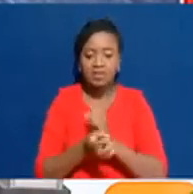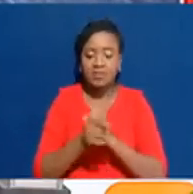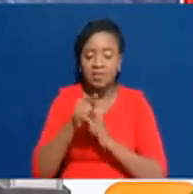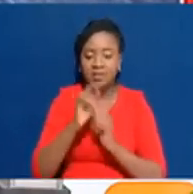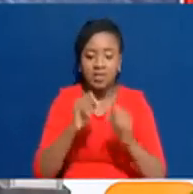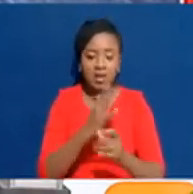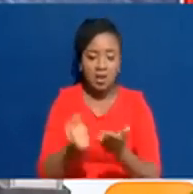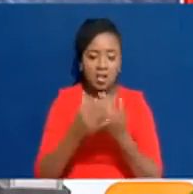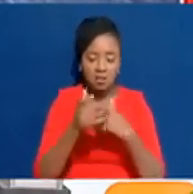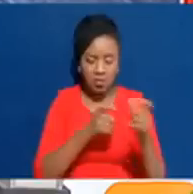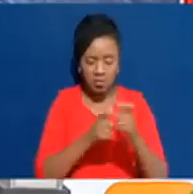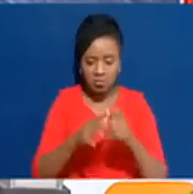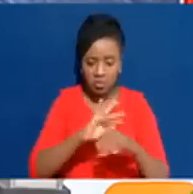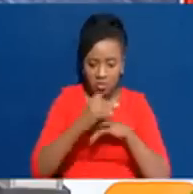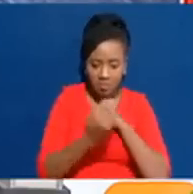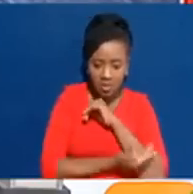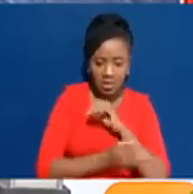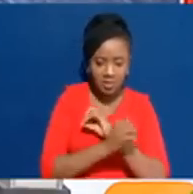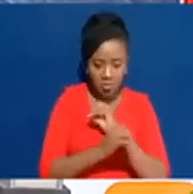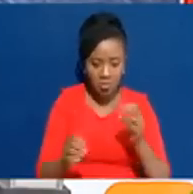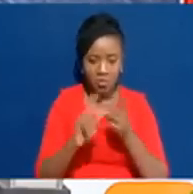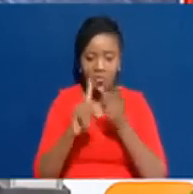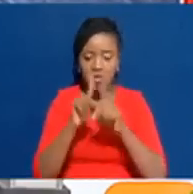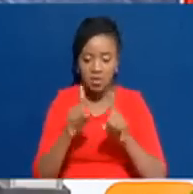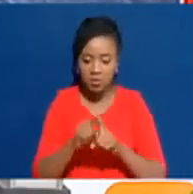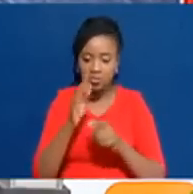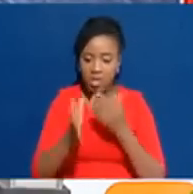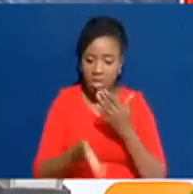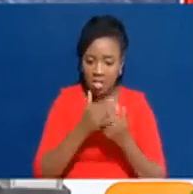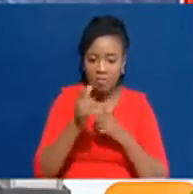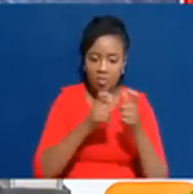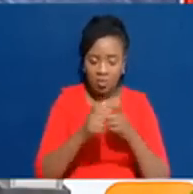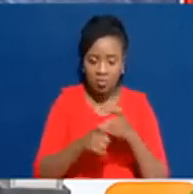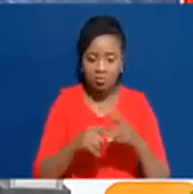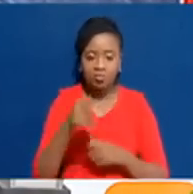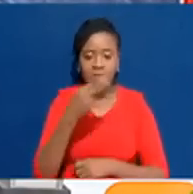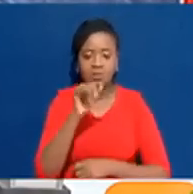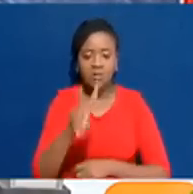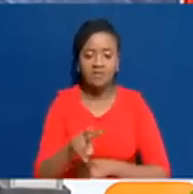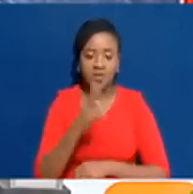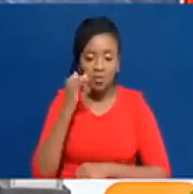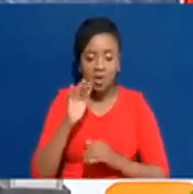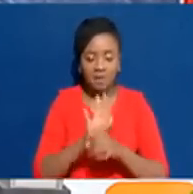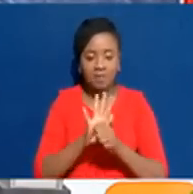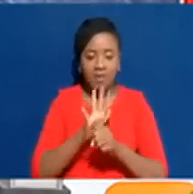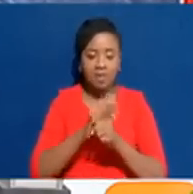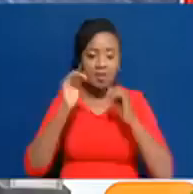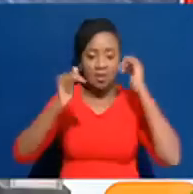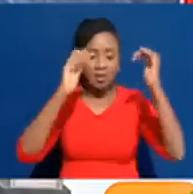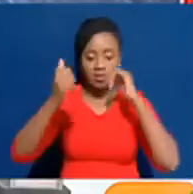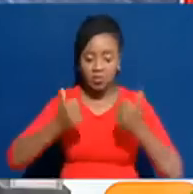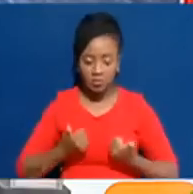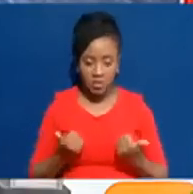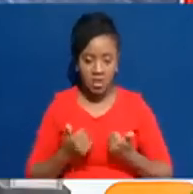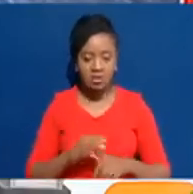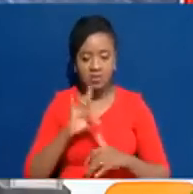main target of the program, as adolescent girls and young women contribute to nearly a third of the new infections. And as Laura Otieno now reports,